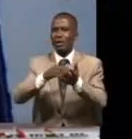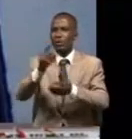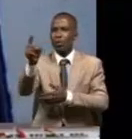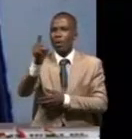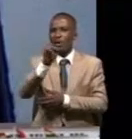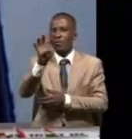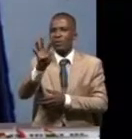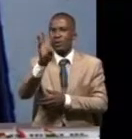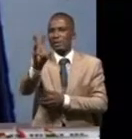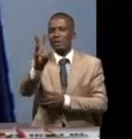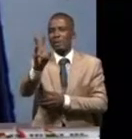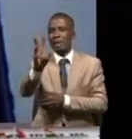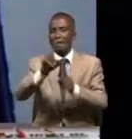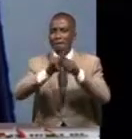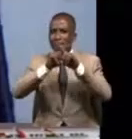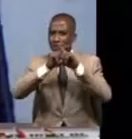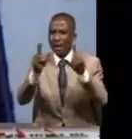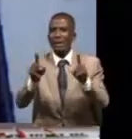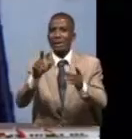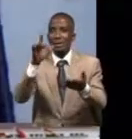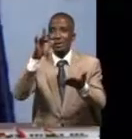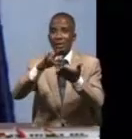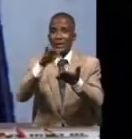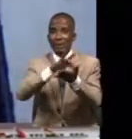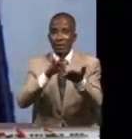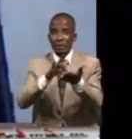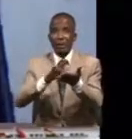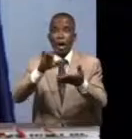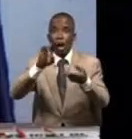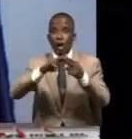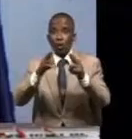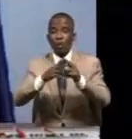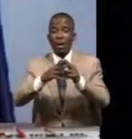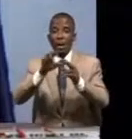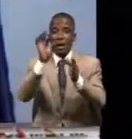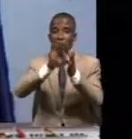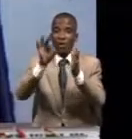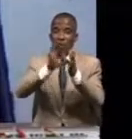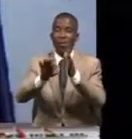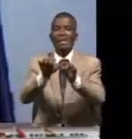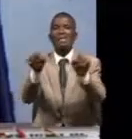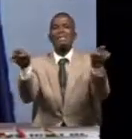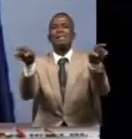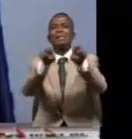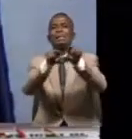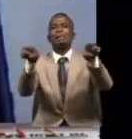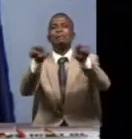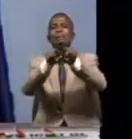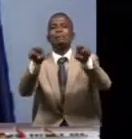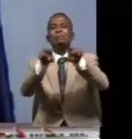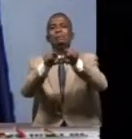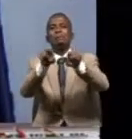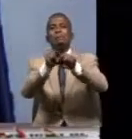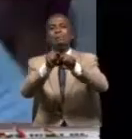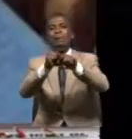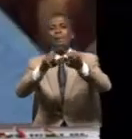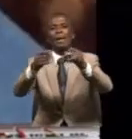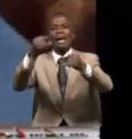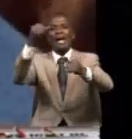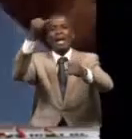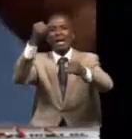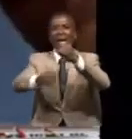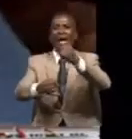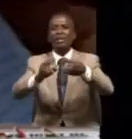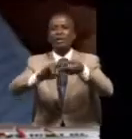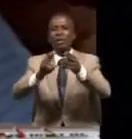729,146. But the total number of votes cast is the same. The total number of